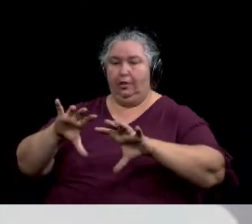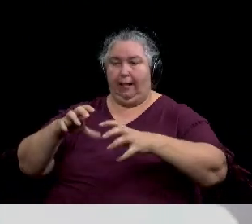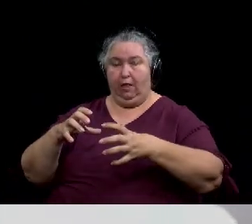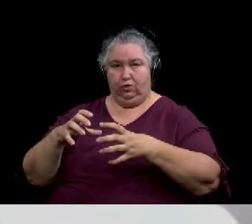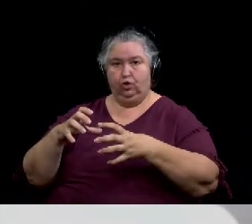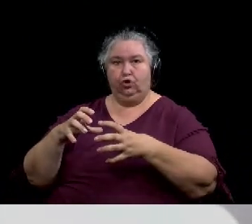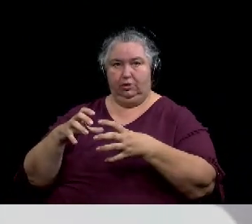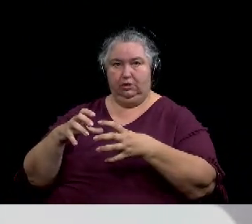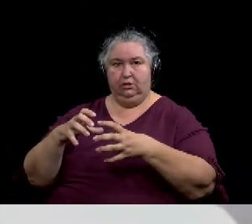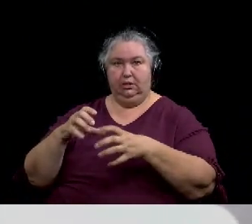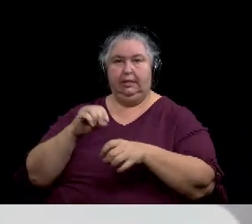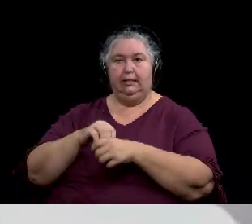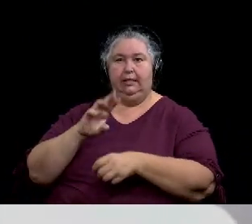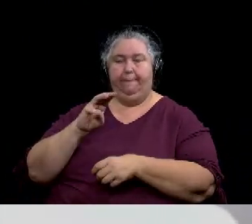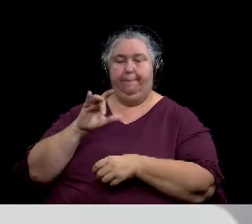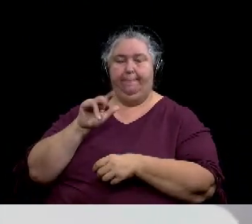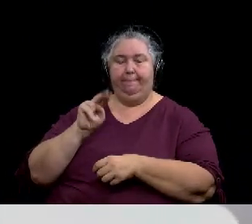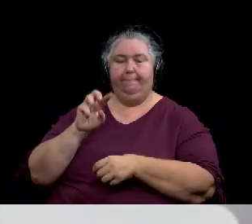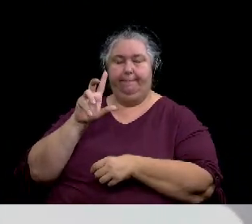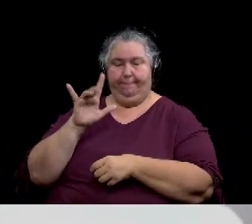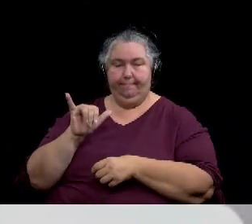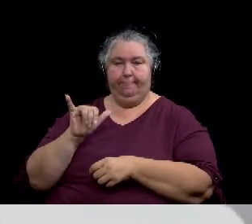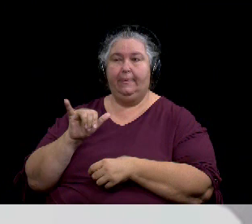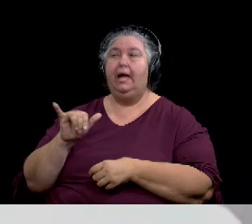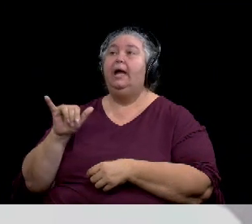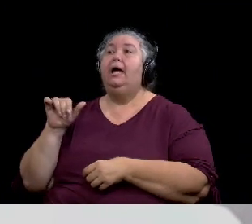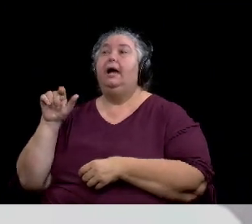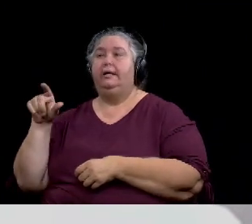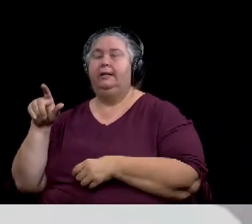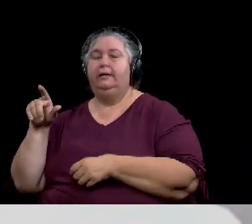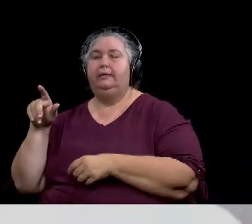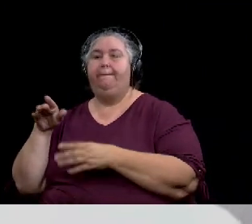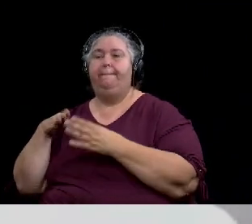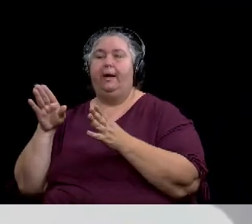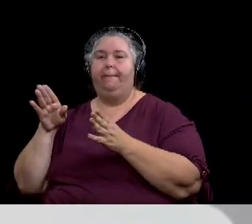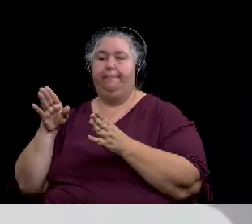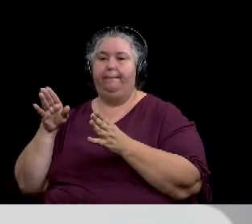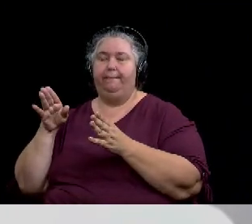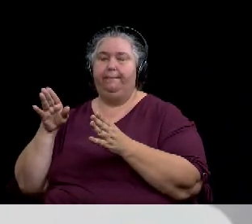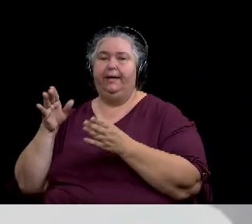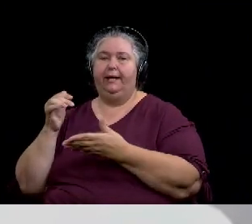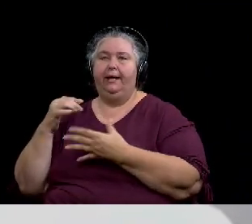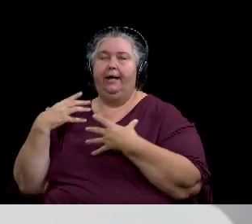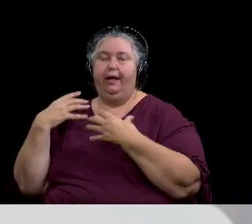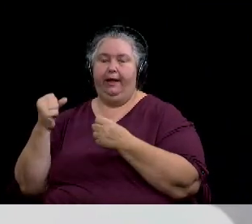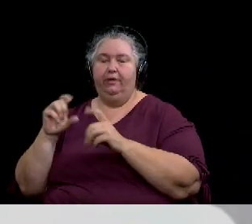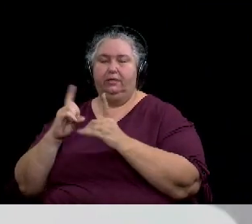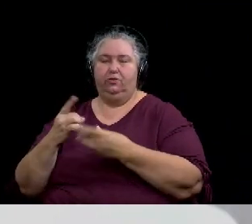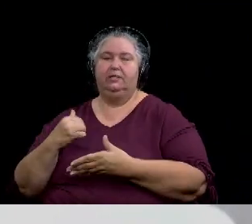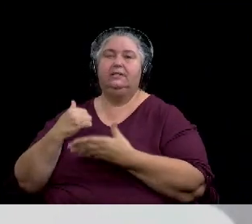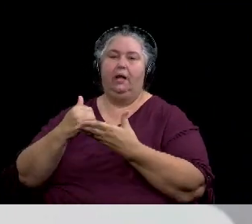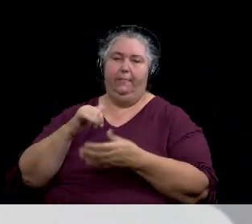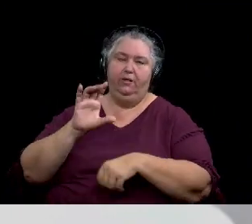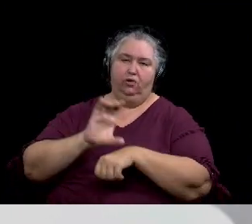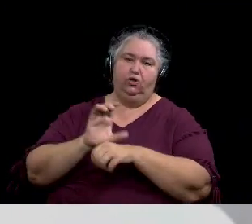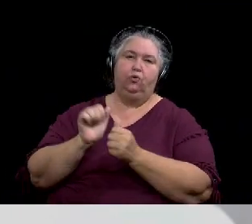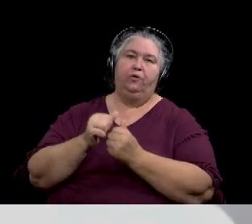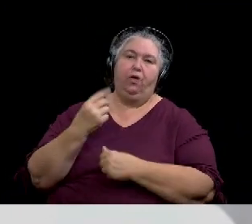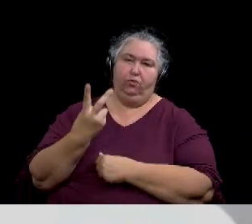County, and the public health district is helping these churches with those 2 outbreaks.